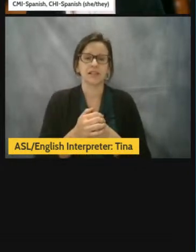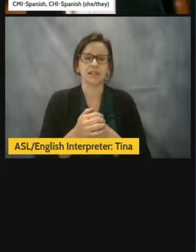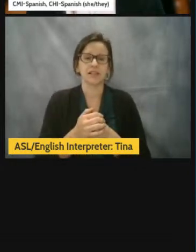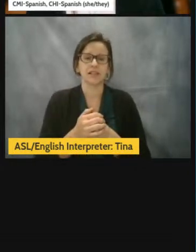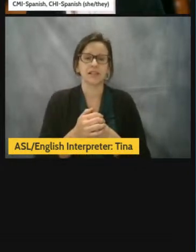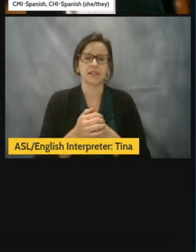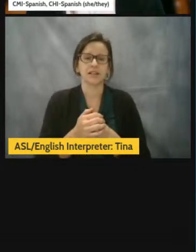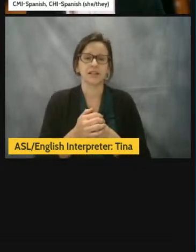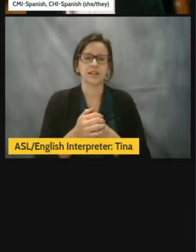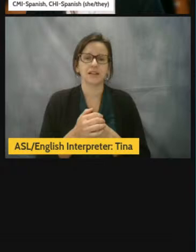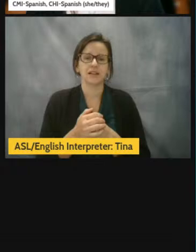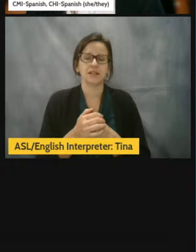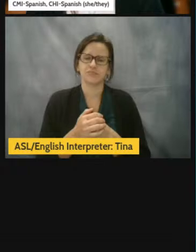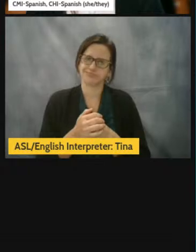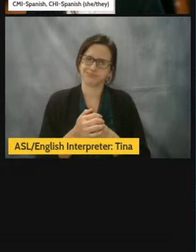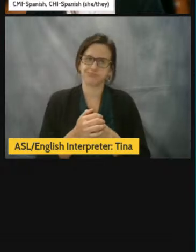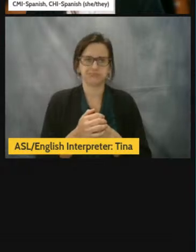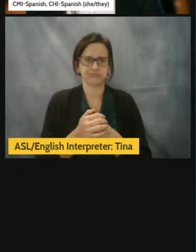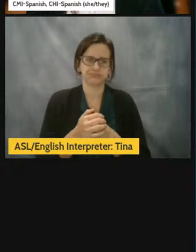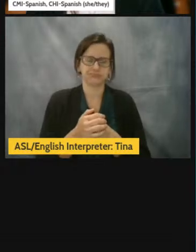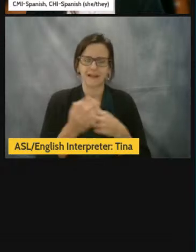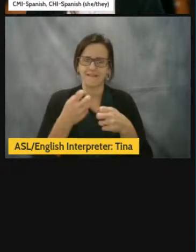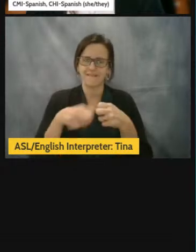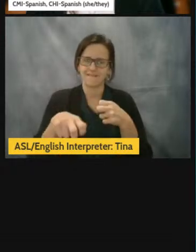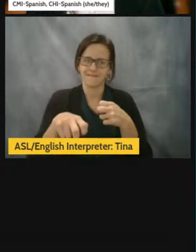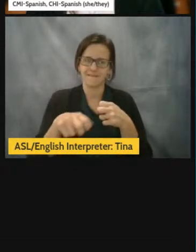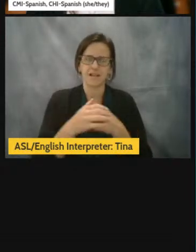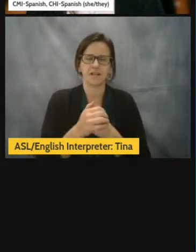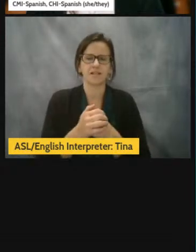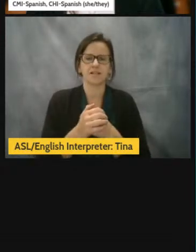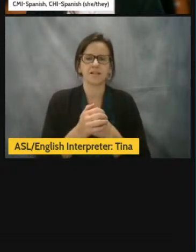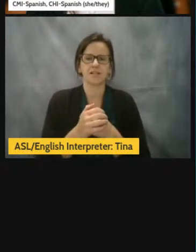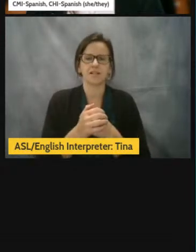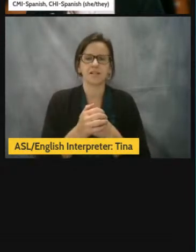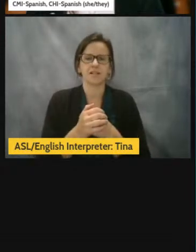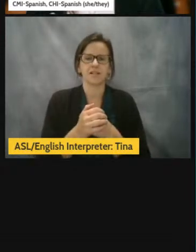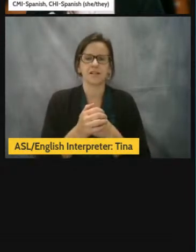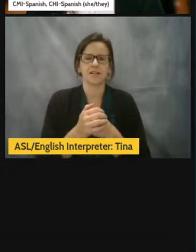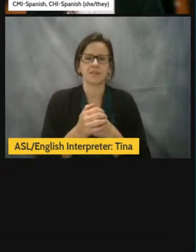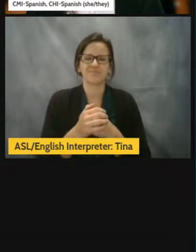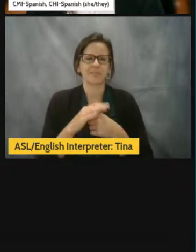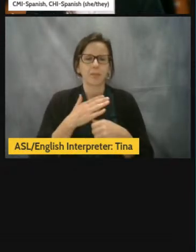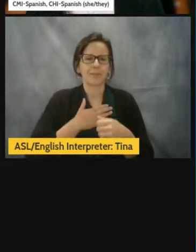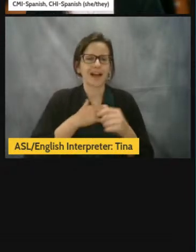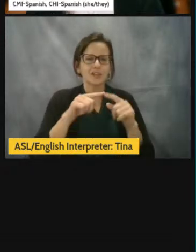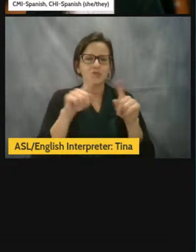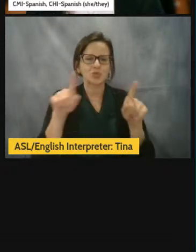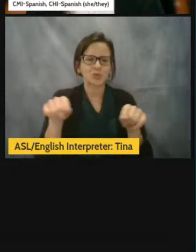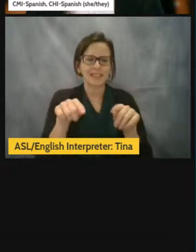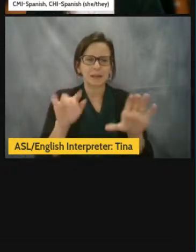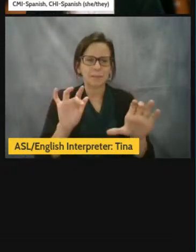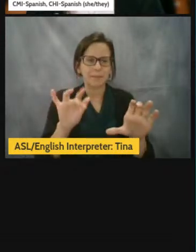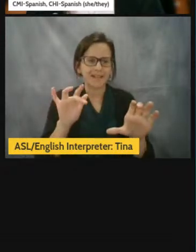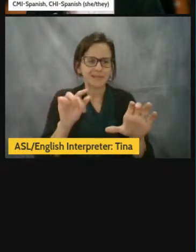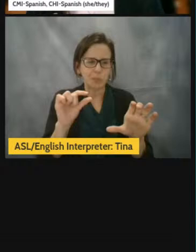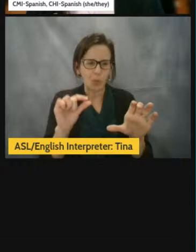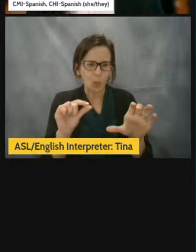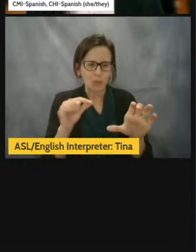it's really hard because the button on my screen is very, very small. Let's see. Come on now.